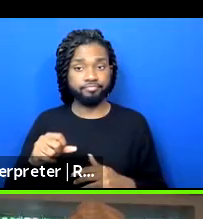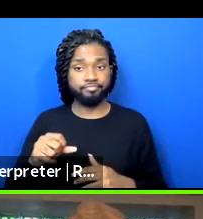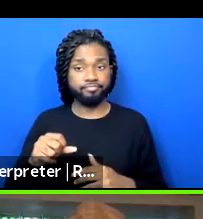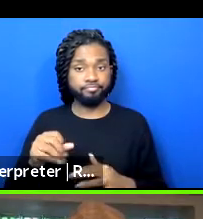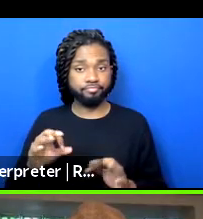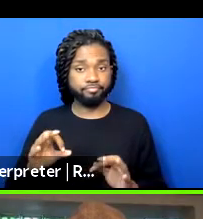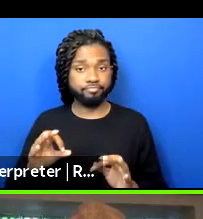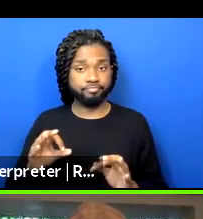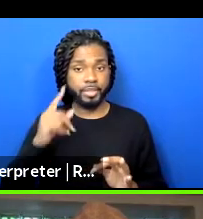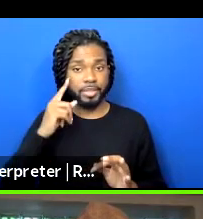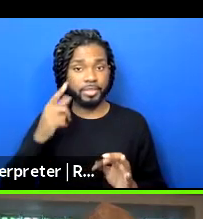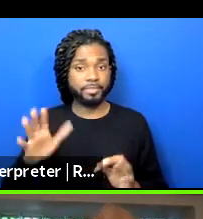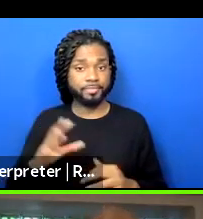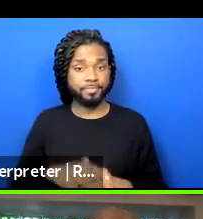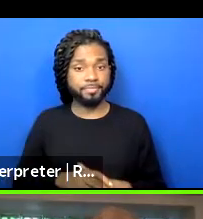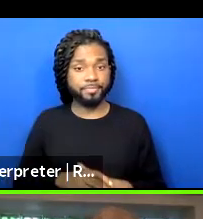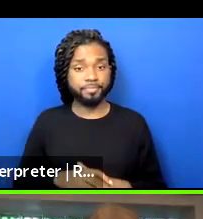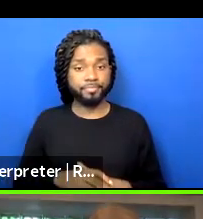I think that's it.